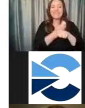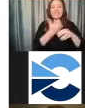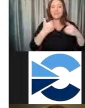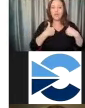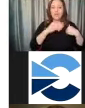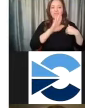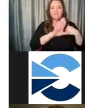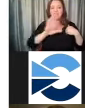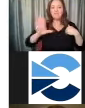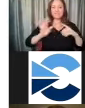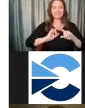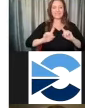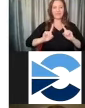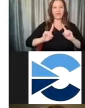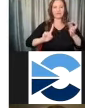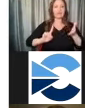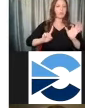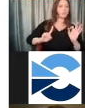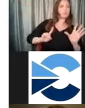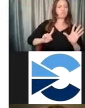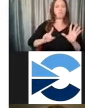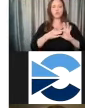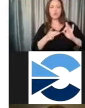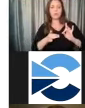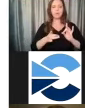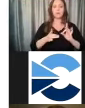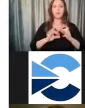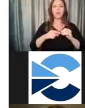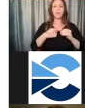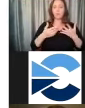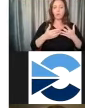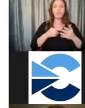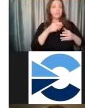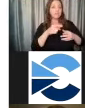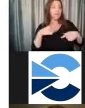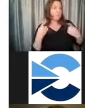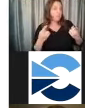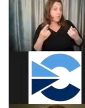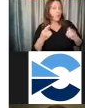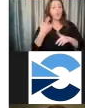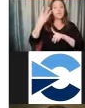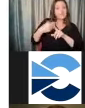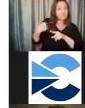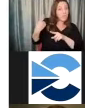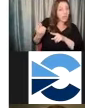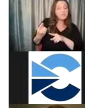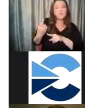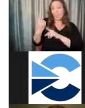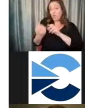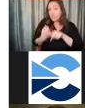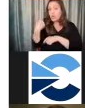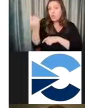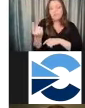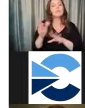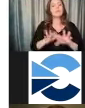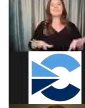a different sort of preface comment of either how have you ever, or in the past 6 months, or in the past year. So that's something you'd